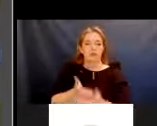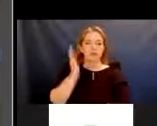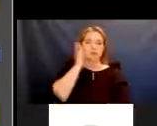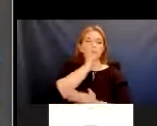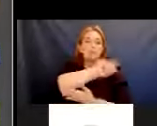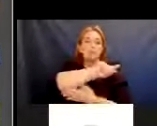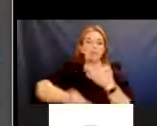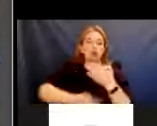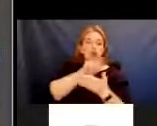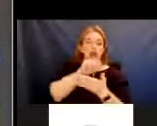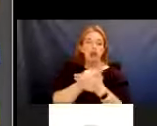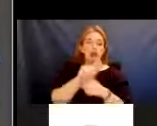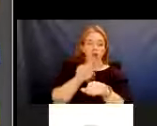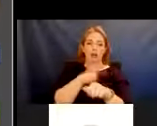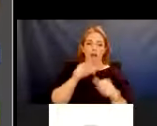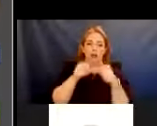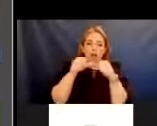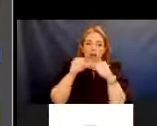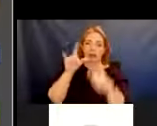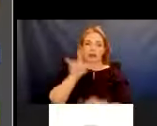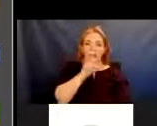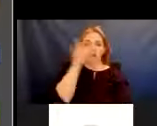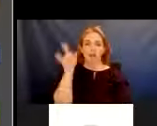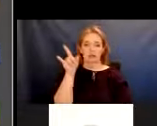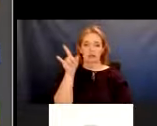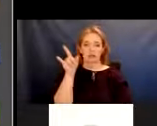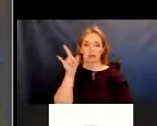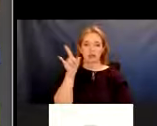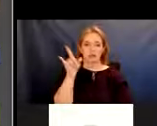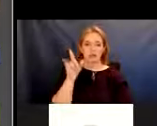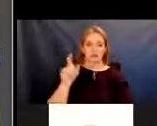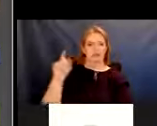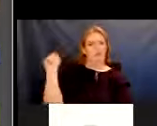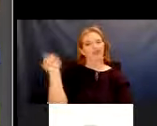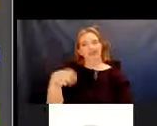Bed hours, take it long, banged halt. She.